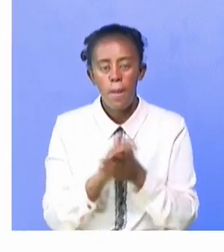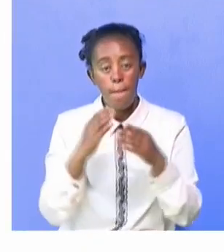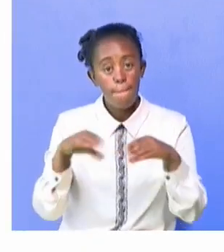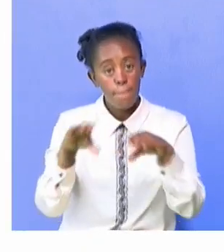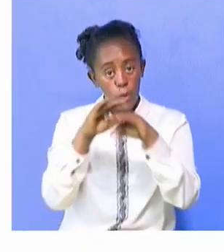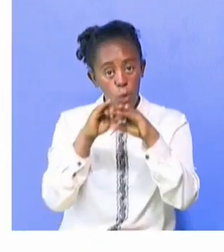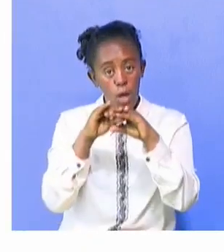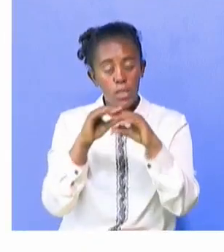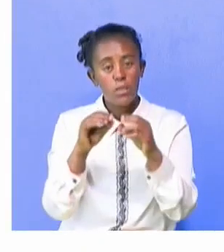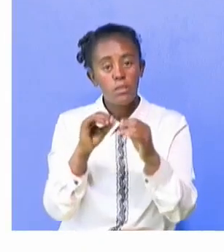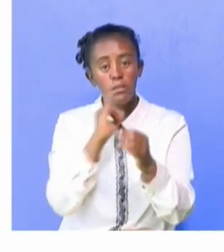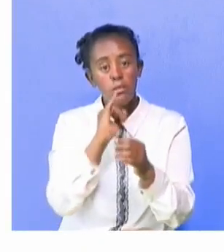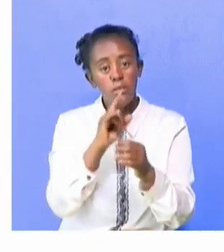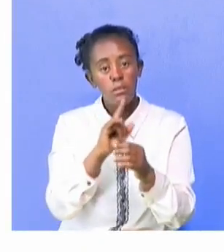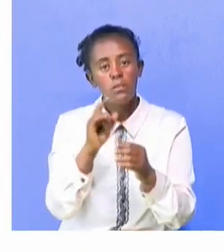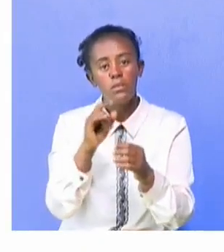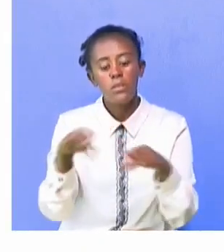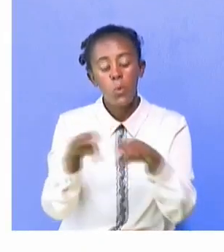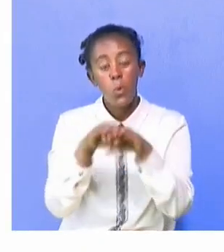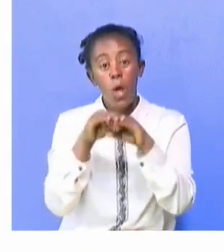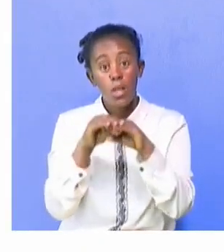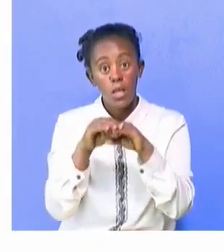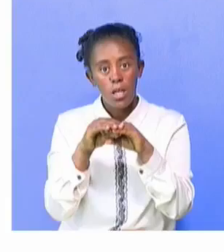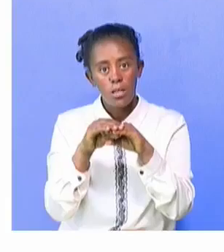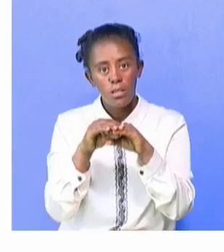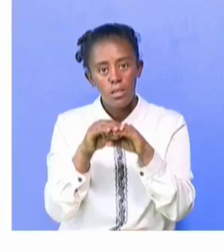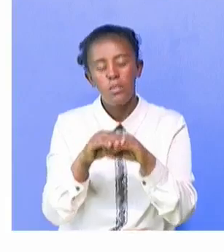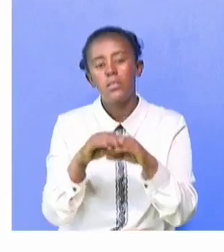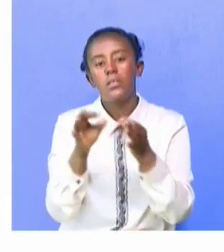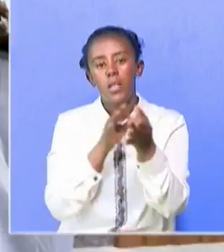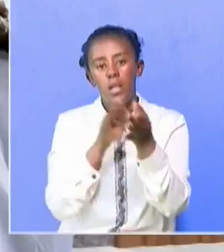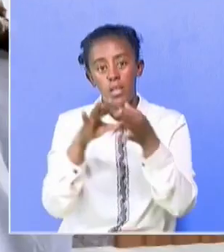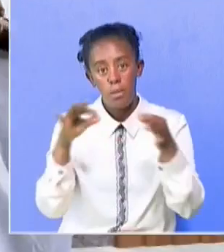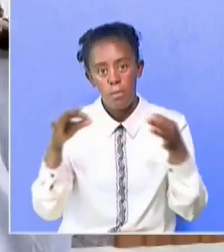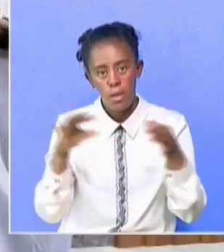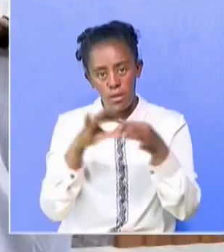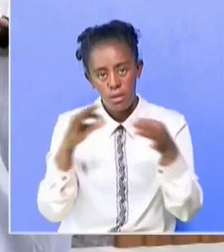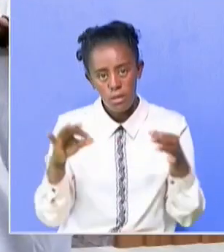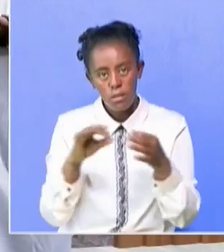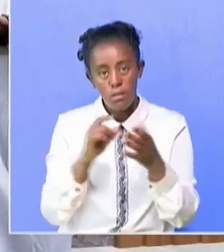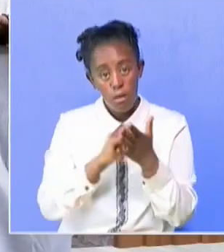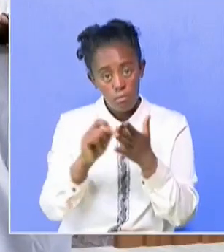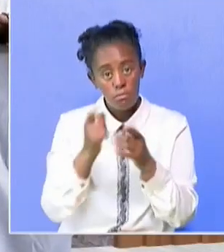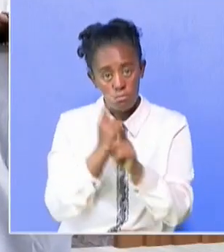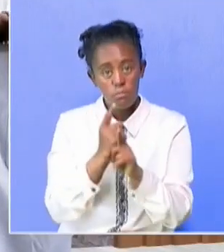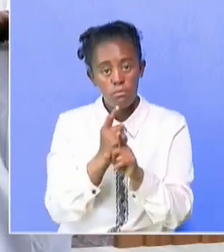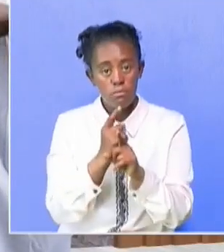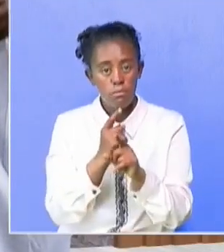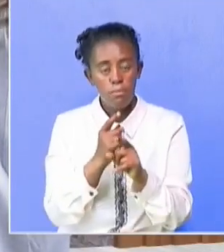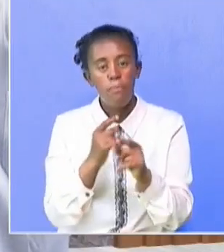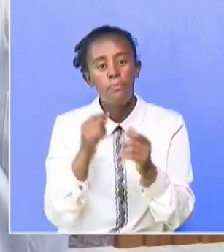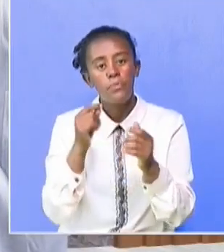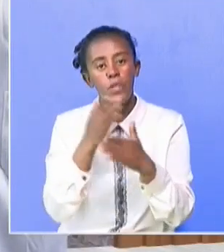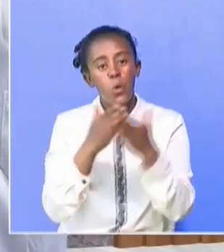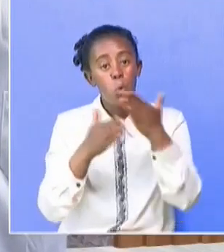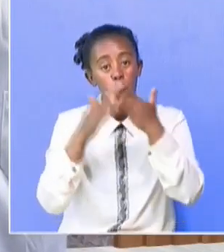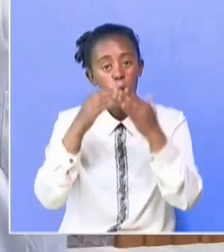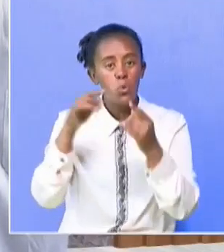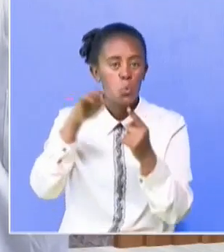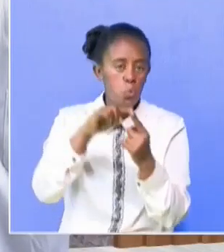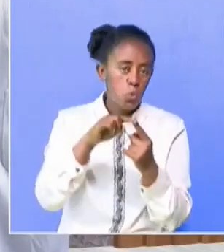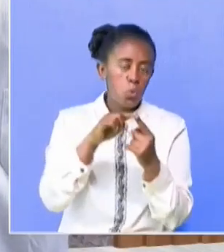Introduction is, it is an introductory statement, right? In order